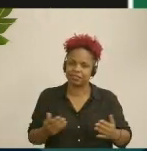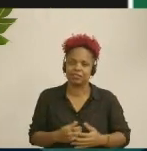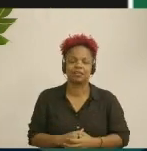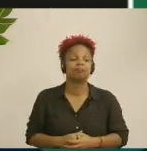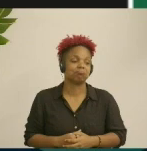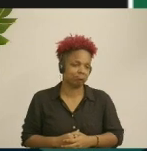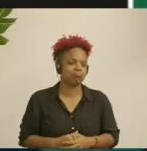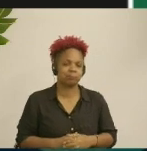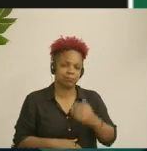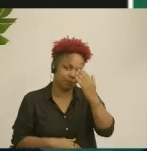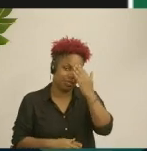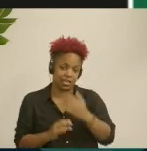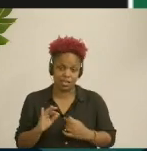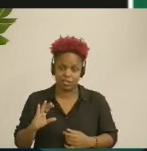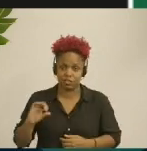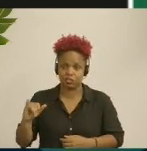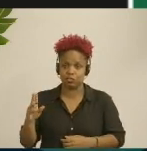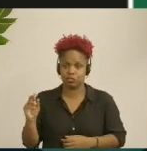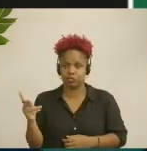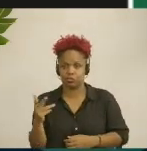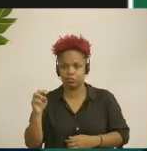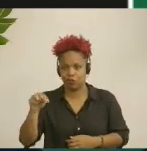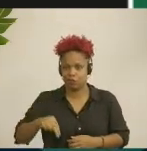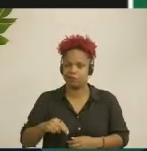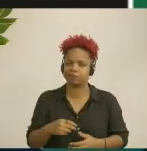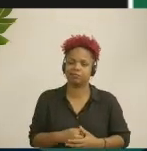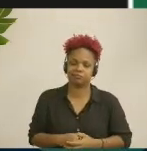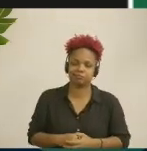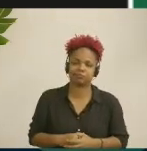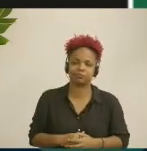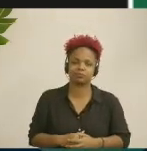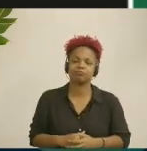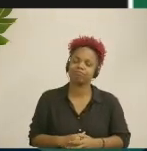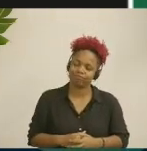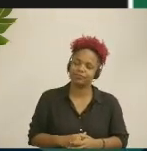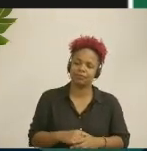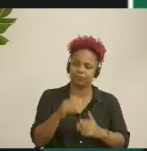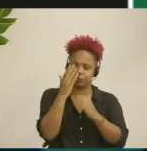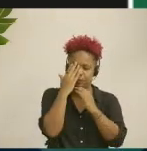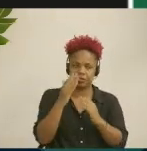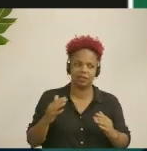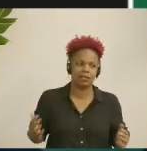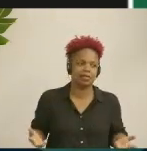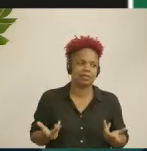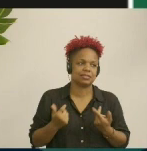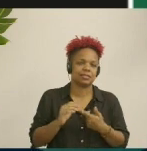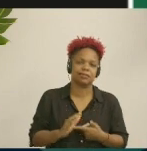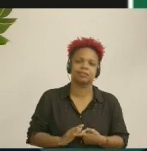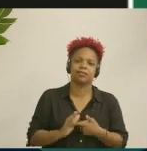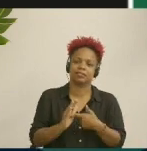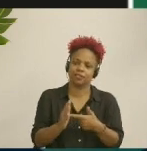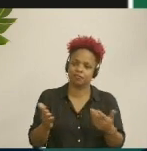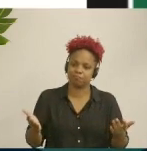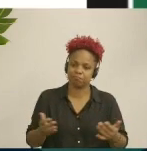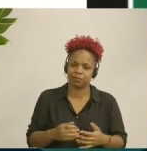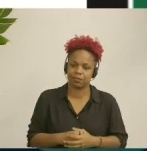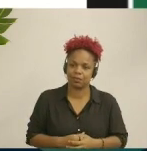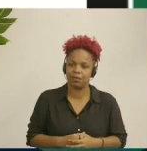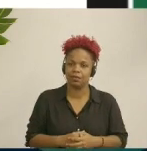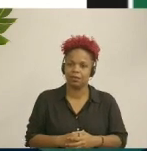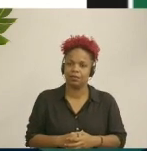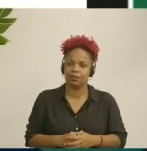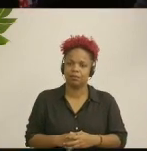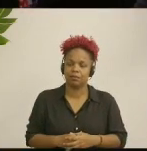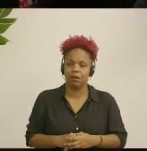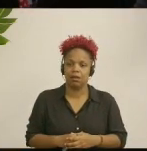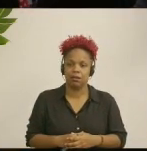Thank you, John. Brilliant presentation. We are now going to turn to our STEAM Solutions Committee for feedback.